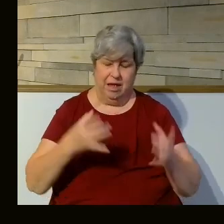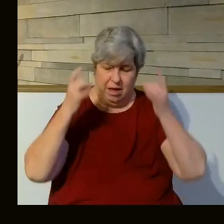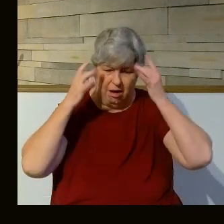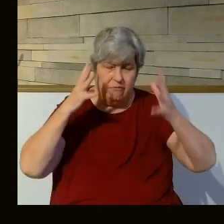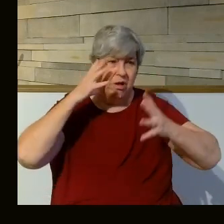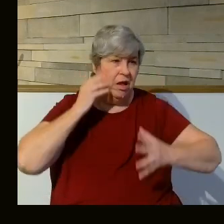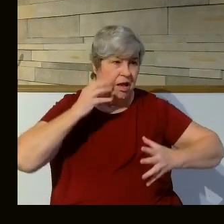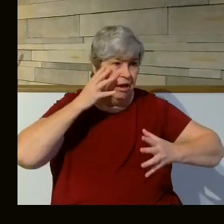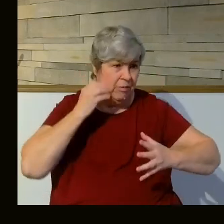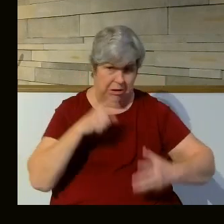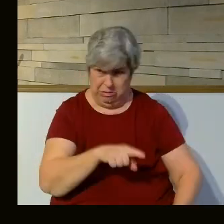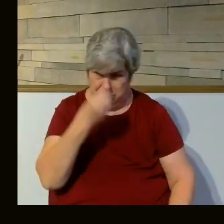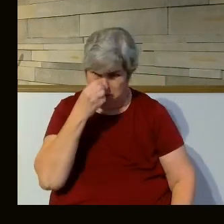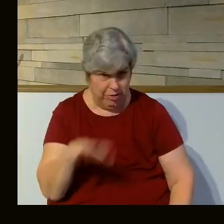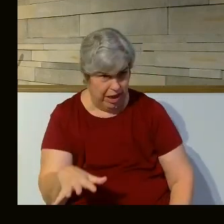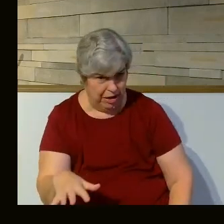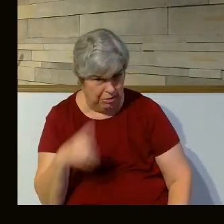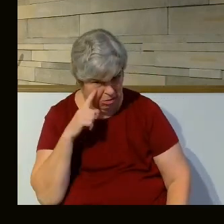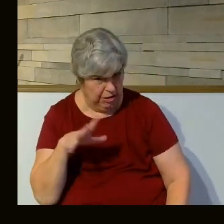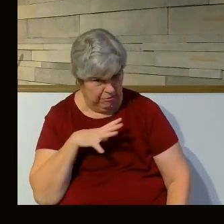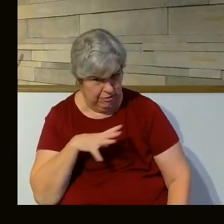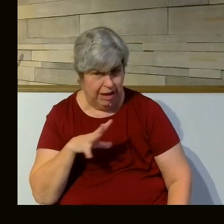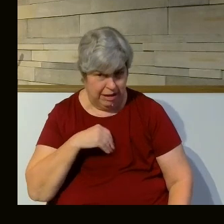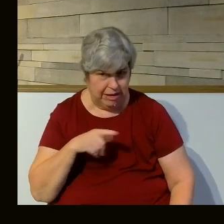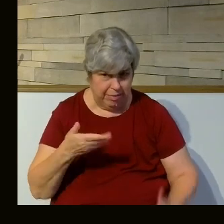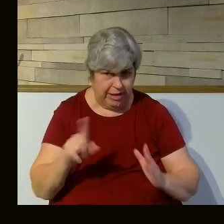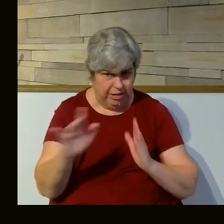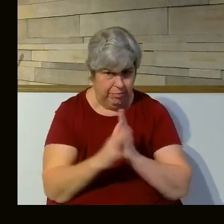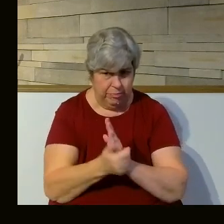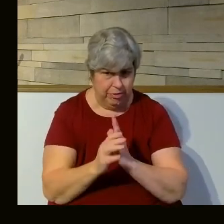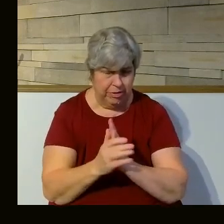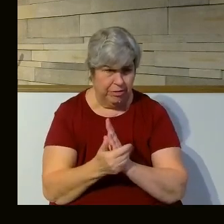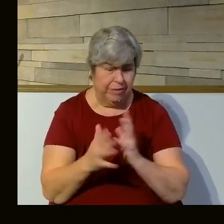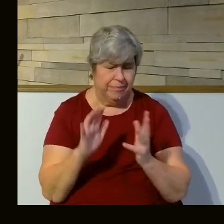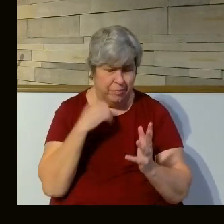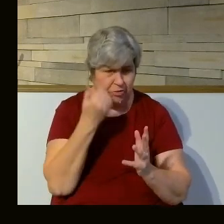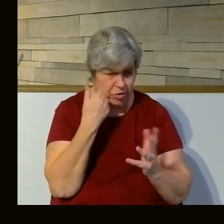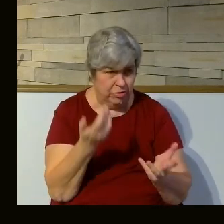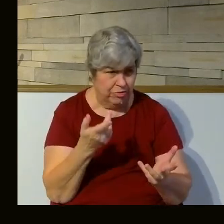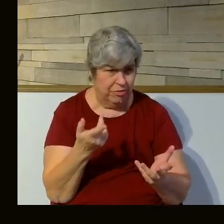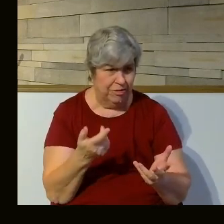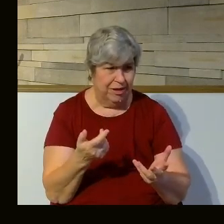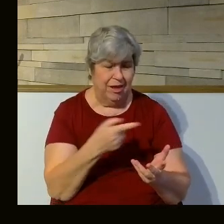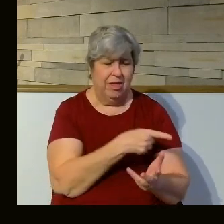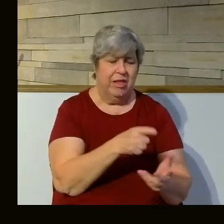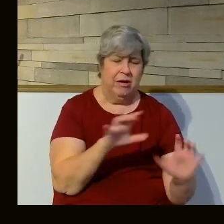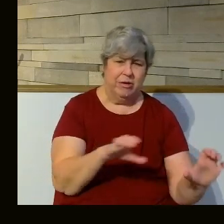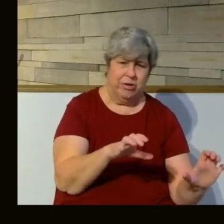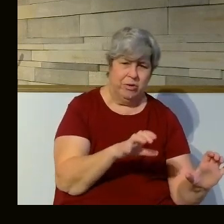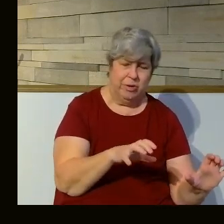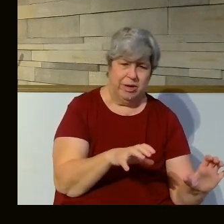traumatized, you don't care about that? You think that should be tolerated? Well, they're doing all the work of toleration while you're being